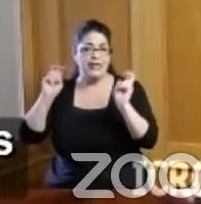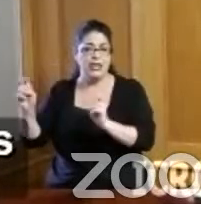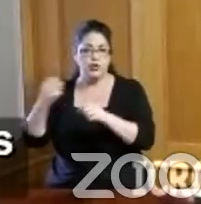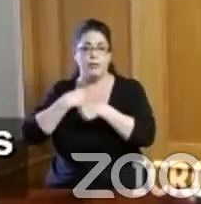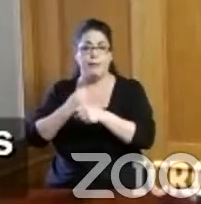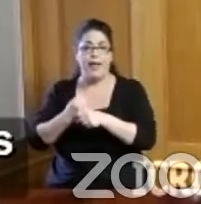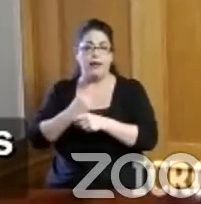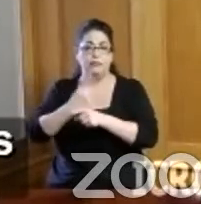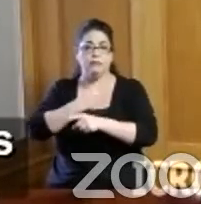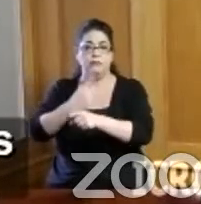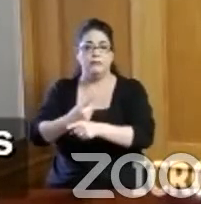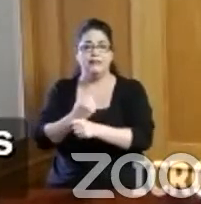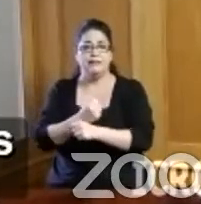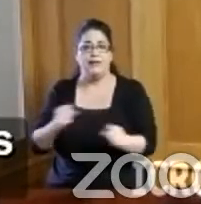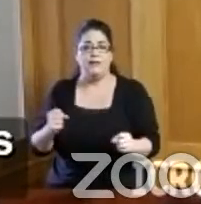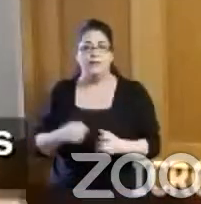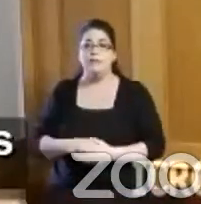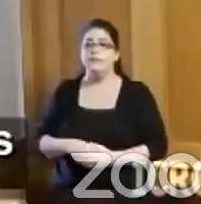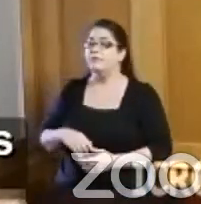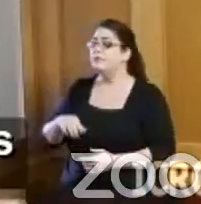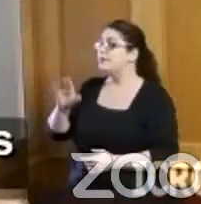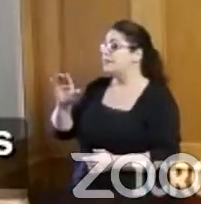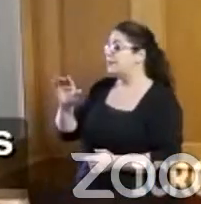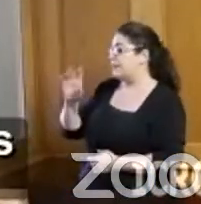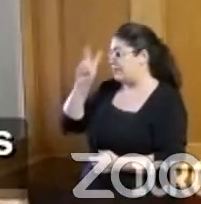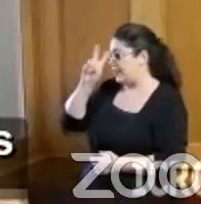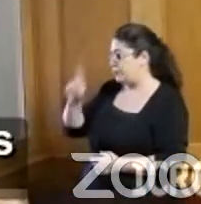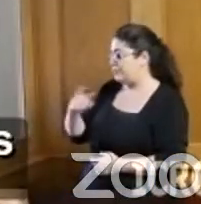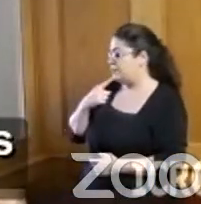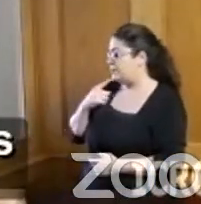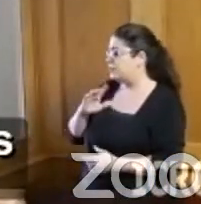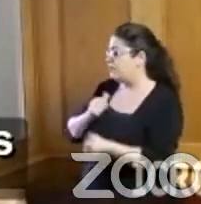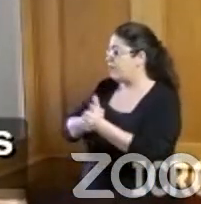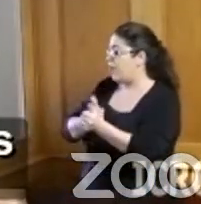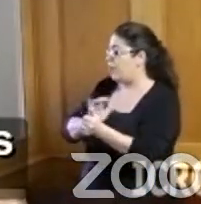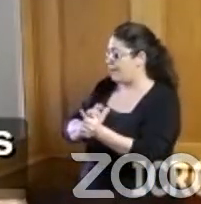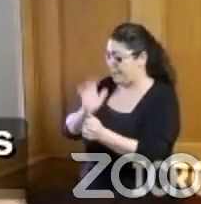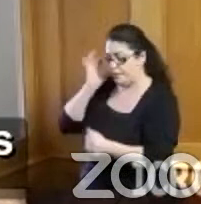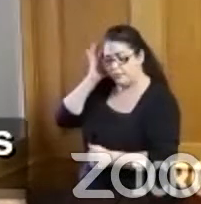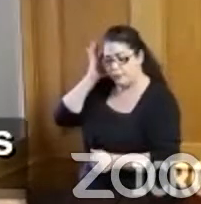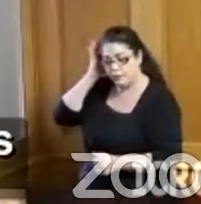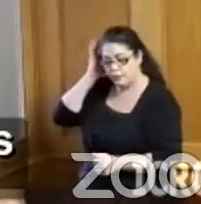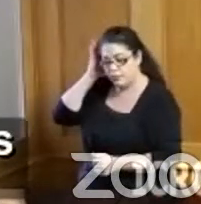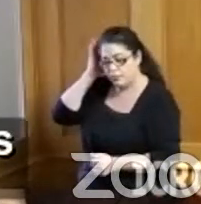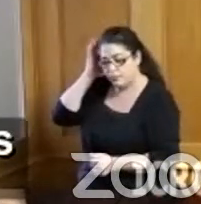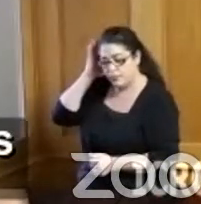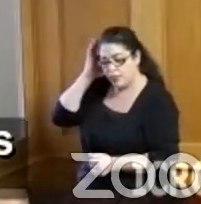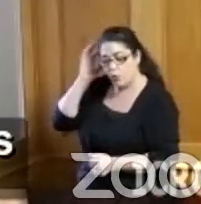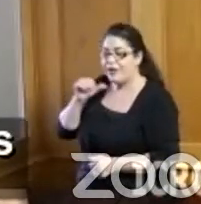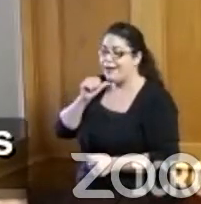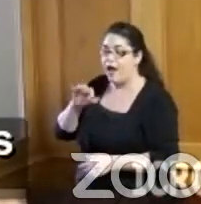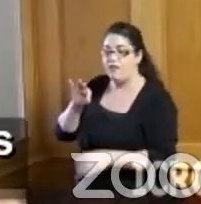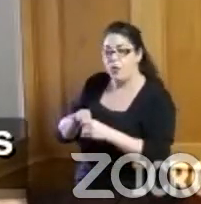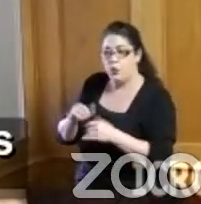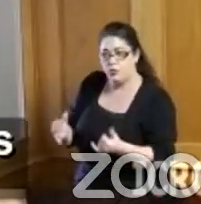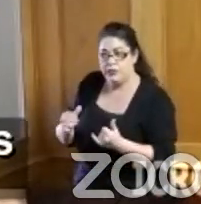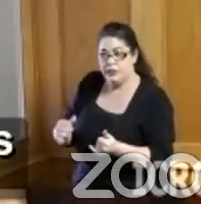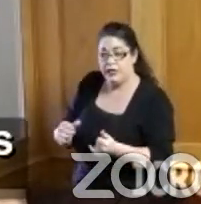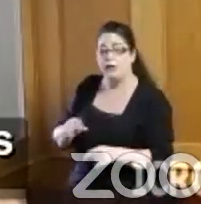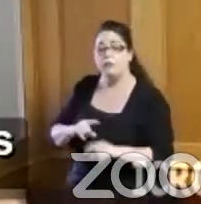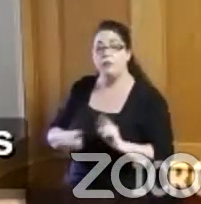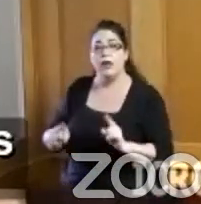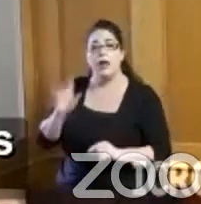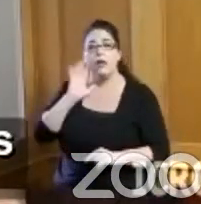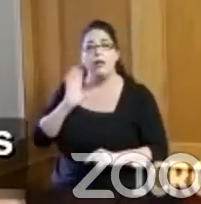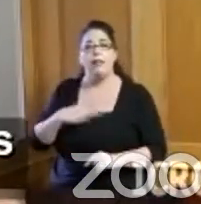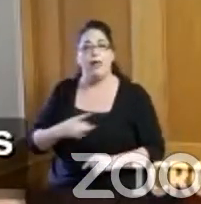crossing. Just a follow-up to that, and I don't think we're voting on this today, but I would like to know